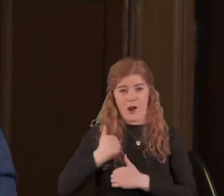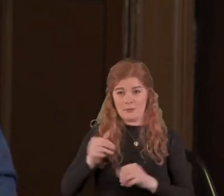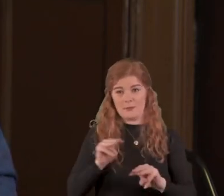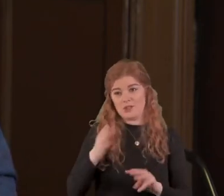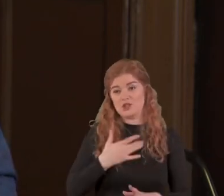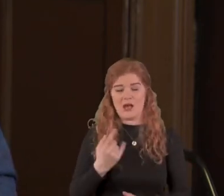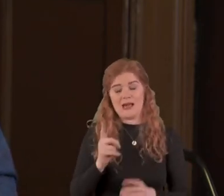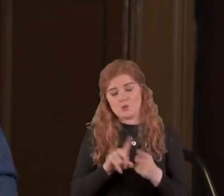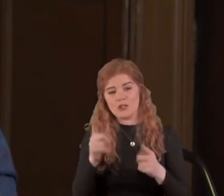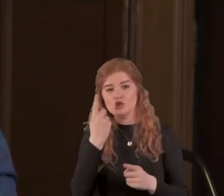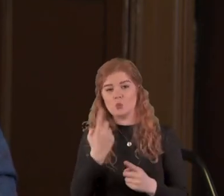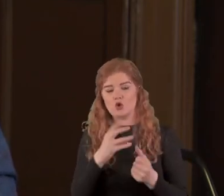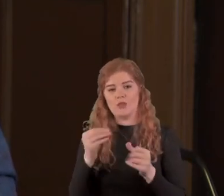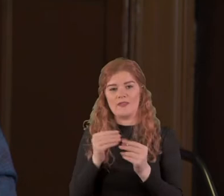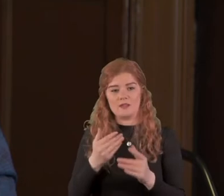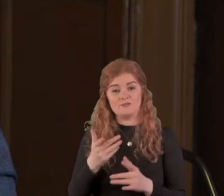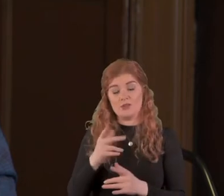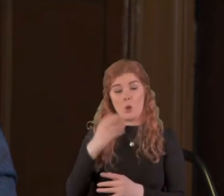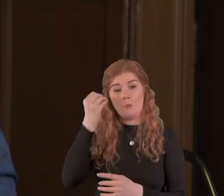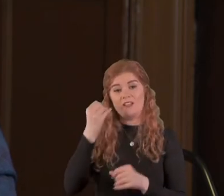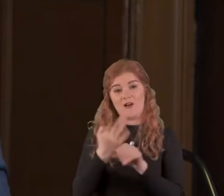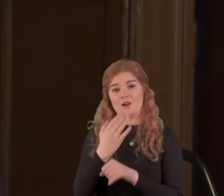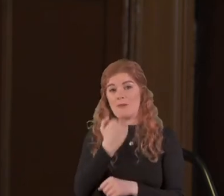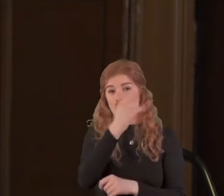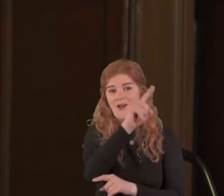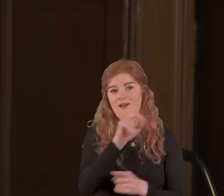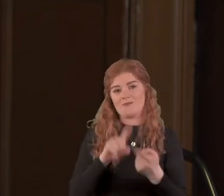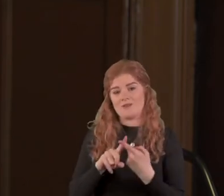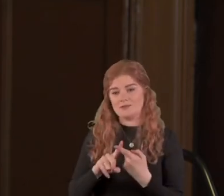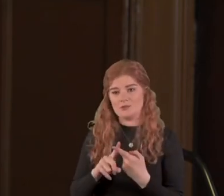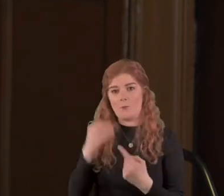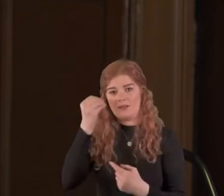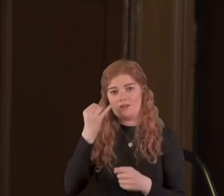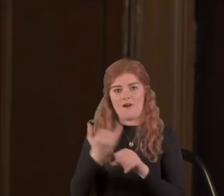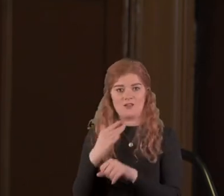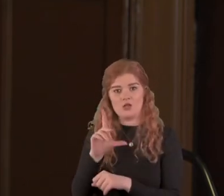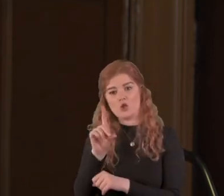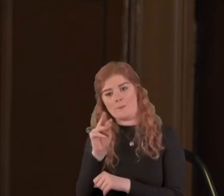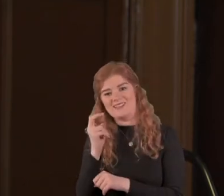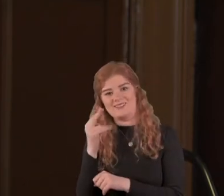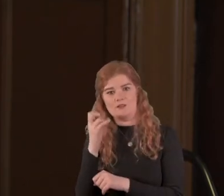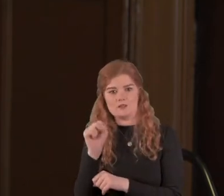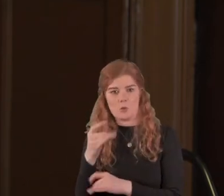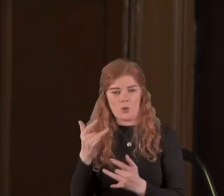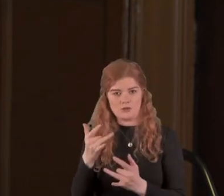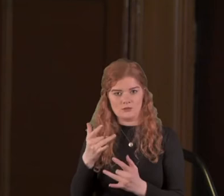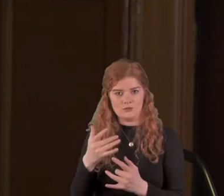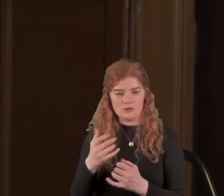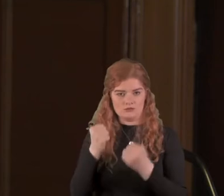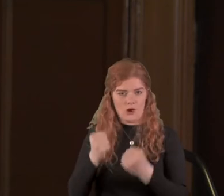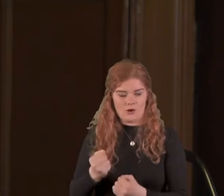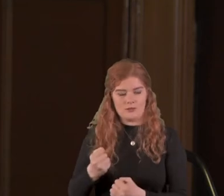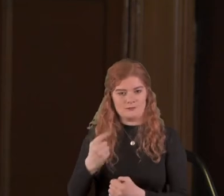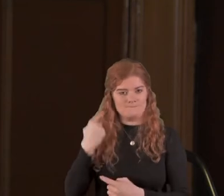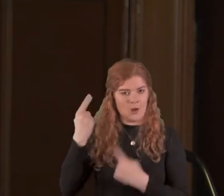factor. The opinion of the United States and the opinion of the Dominions, I think, weighed very heavily on the mind